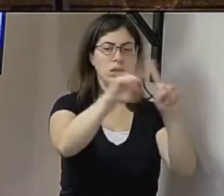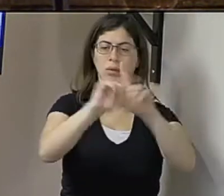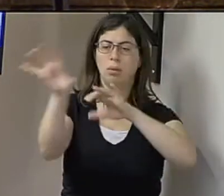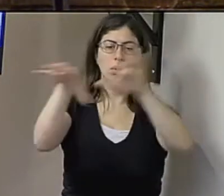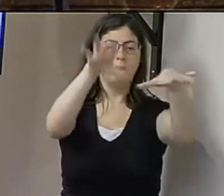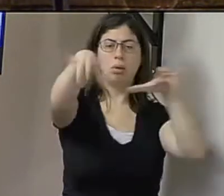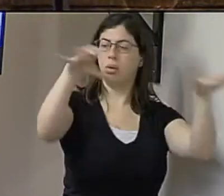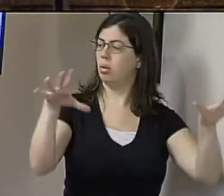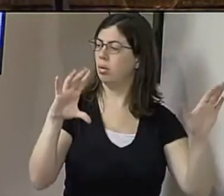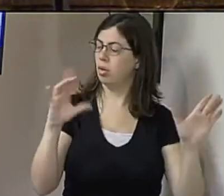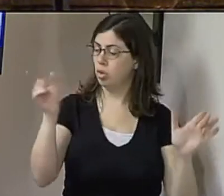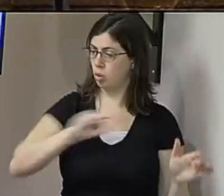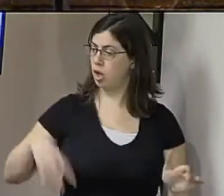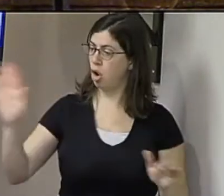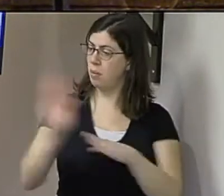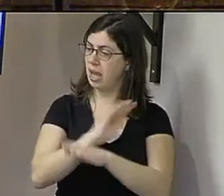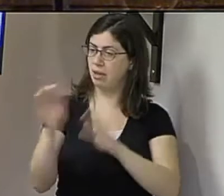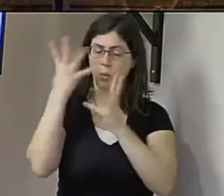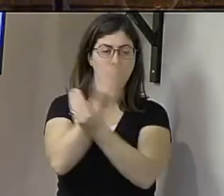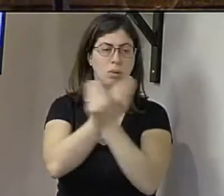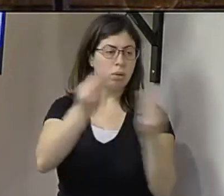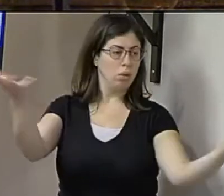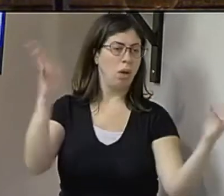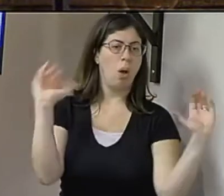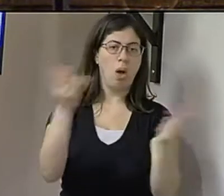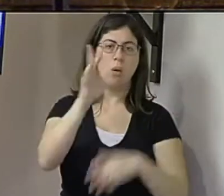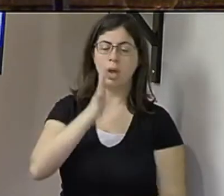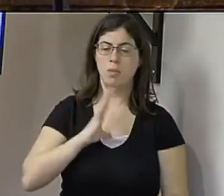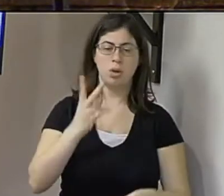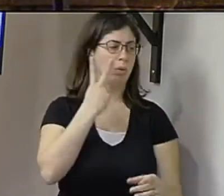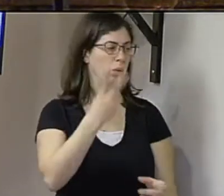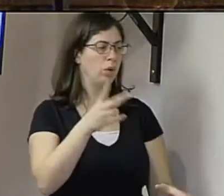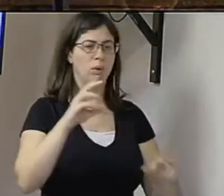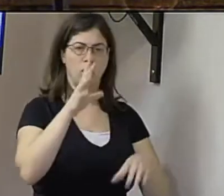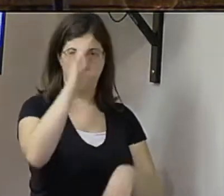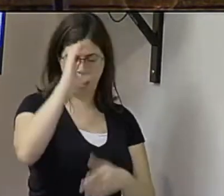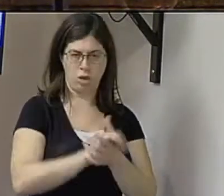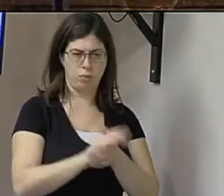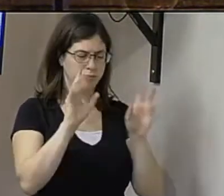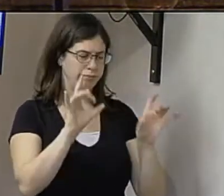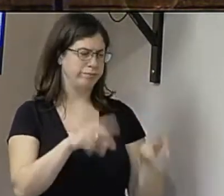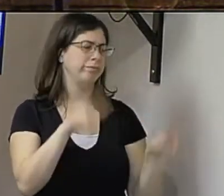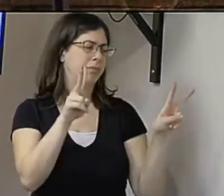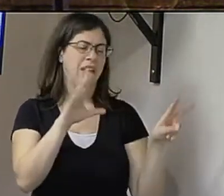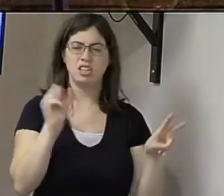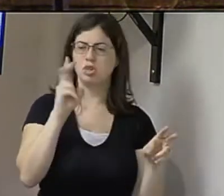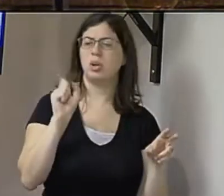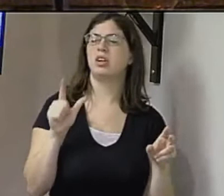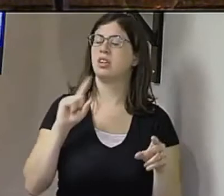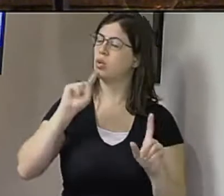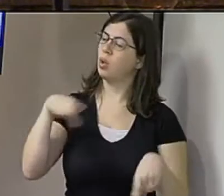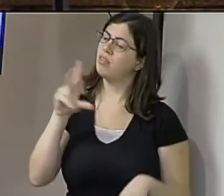King Ahasuerus. For the queen's behavior will be made known to all women, causing them to look at their husbands with contempt. since they will say, King Ahasuerus has